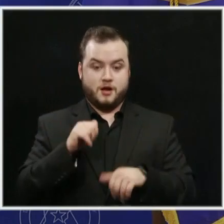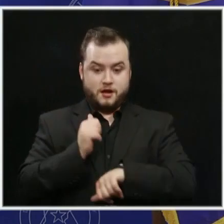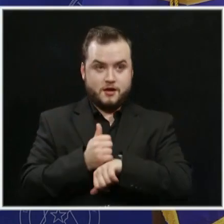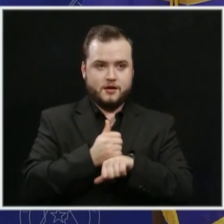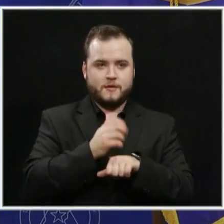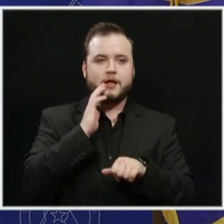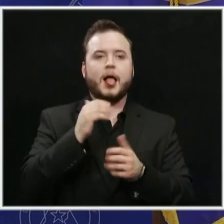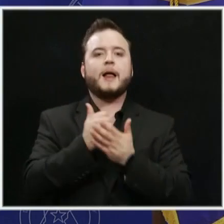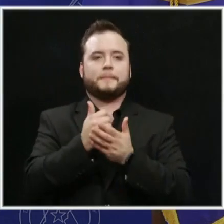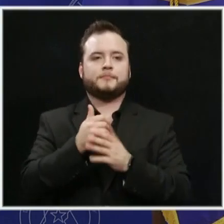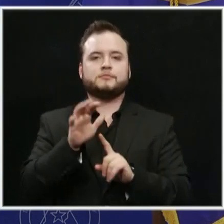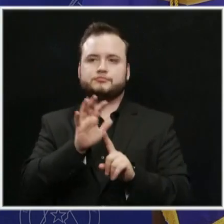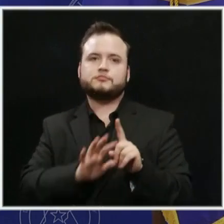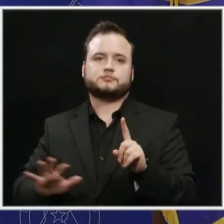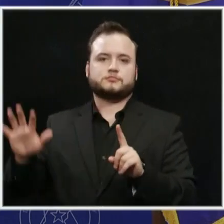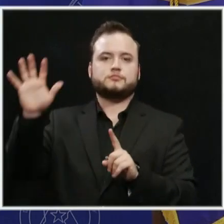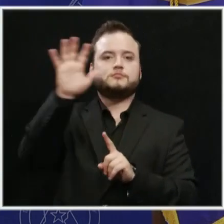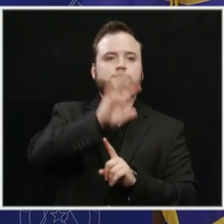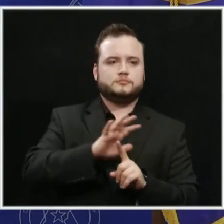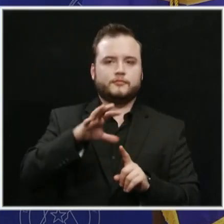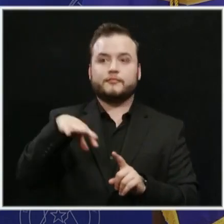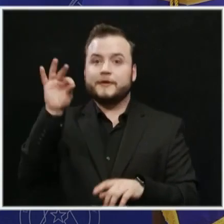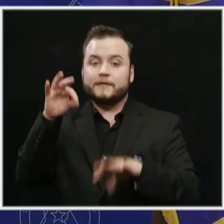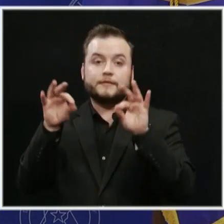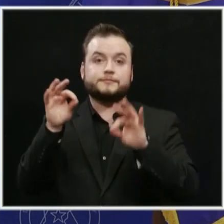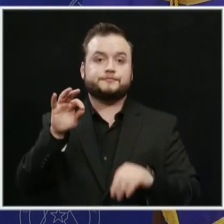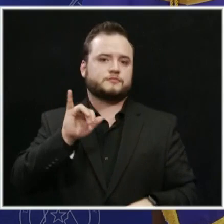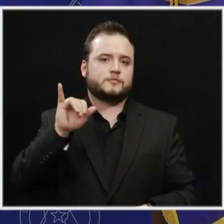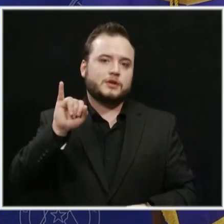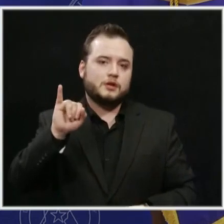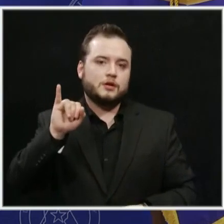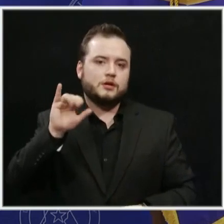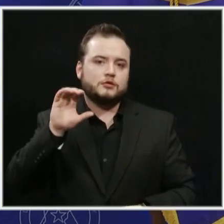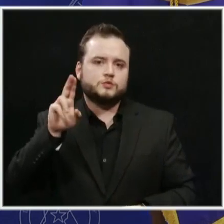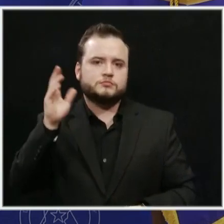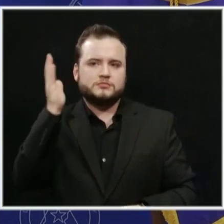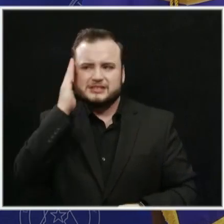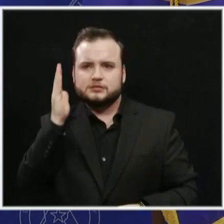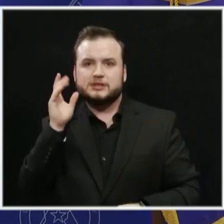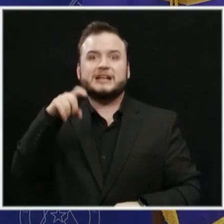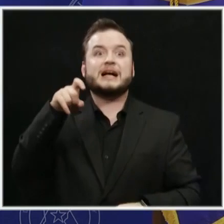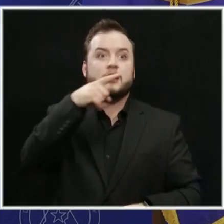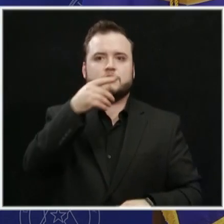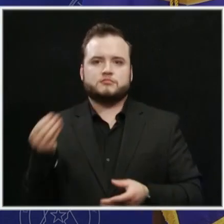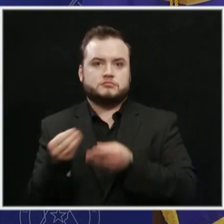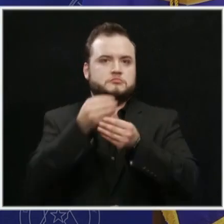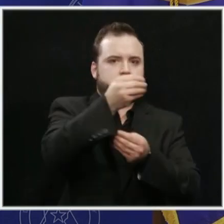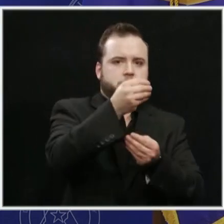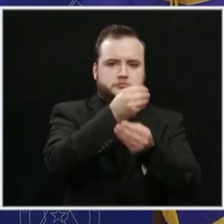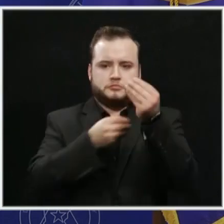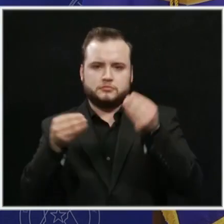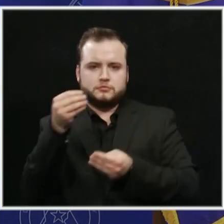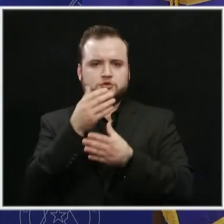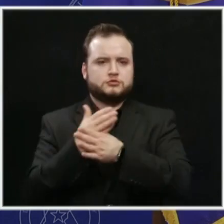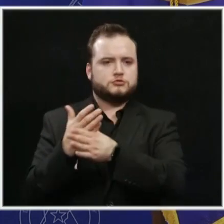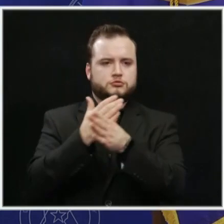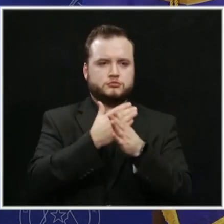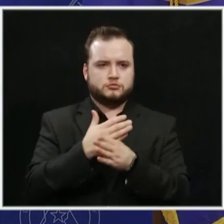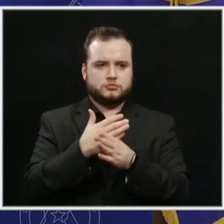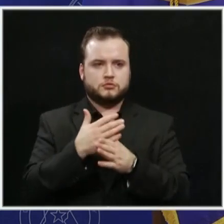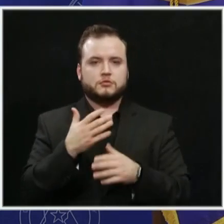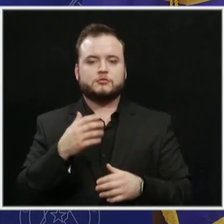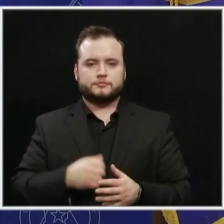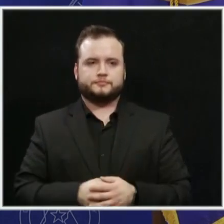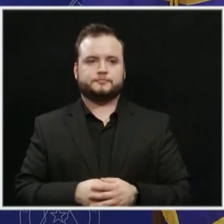beds and find beds for transfer so we can keep as many hospitalized patients in the hospital and avoid situations, as you may have seen,